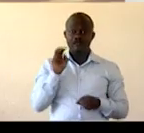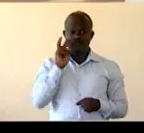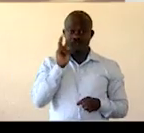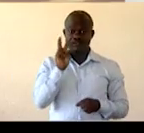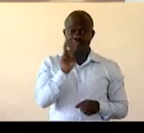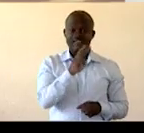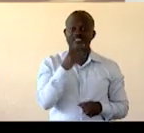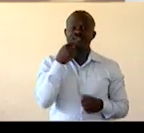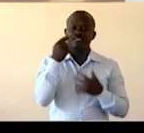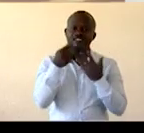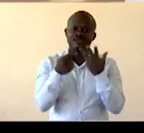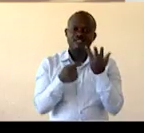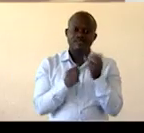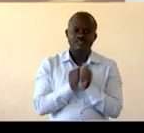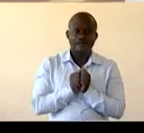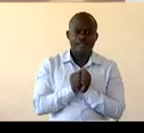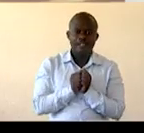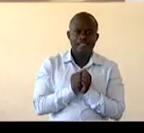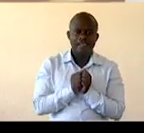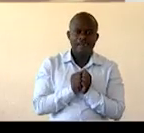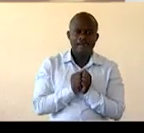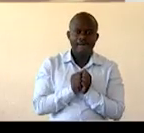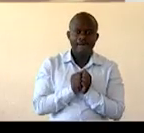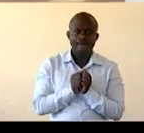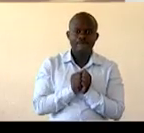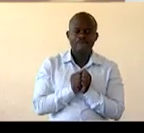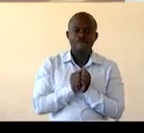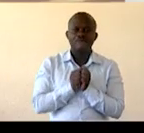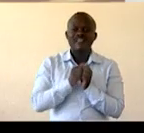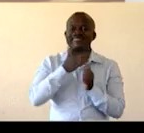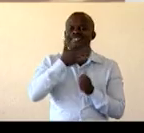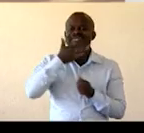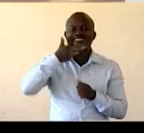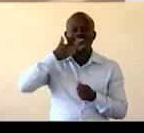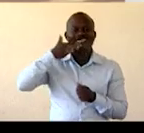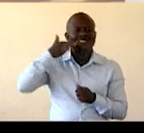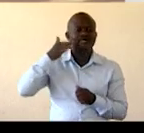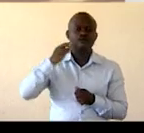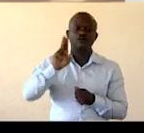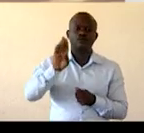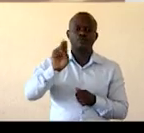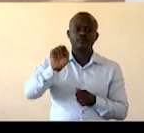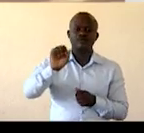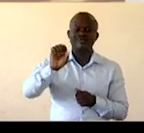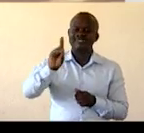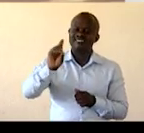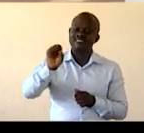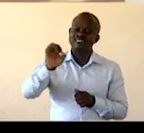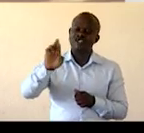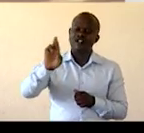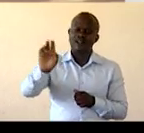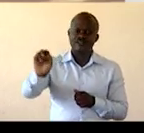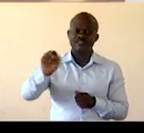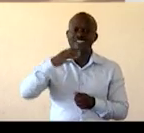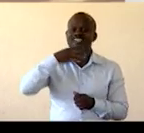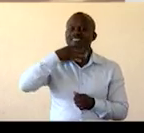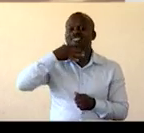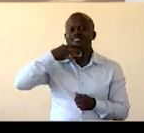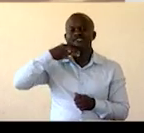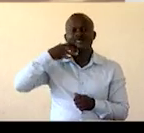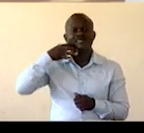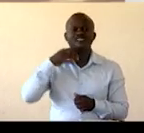This is a desert place. You can see no plants.